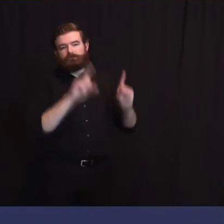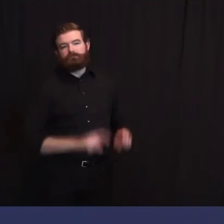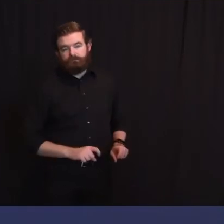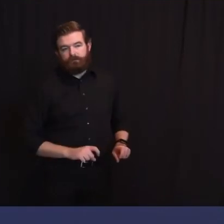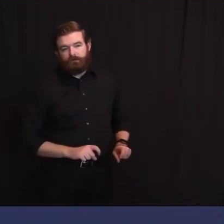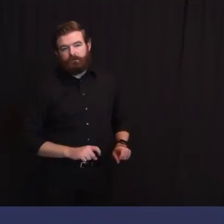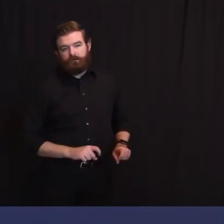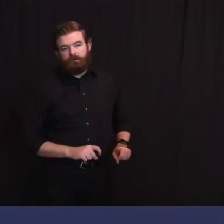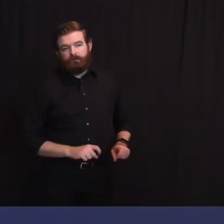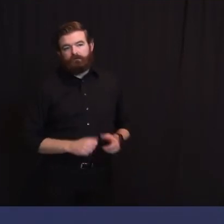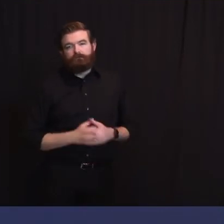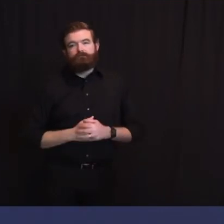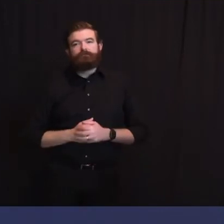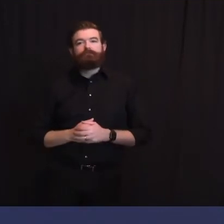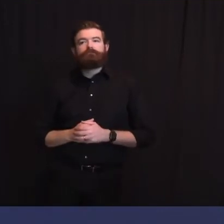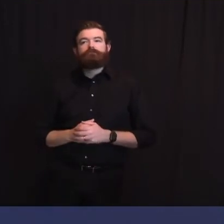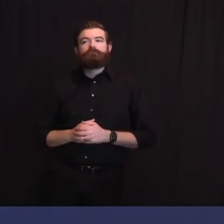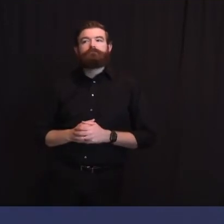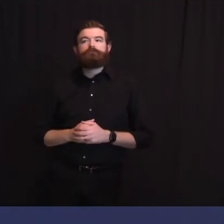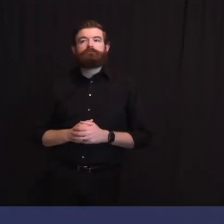There are two explicit